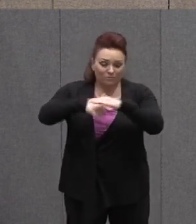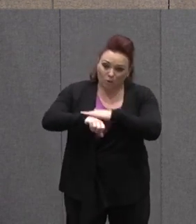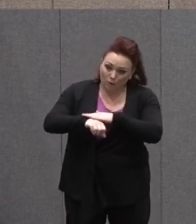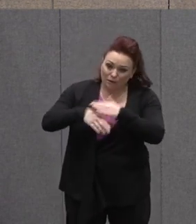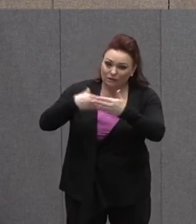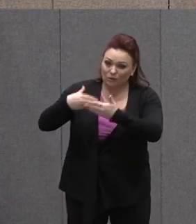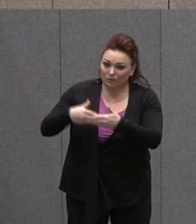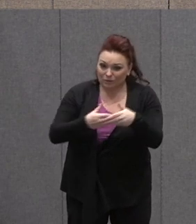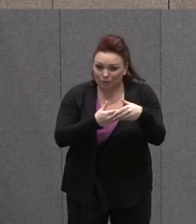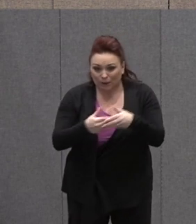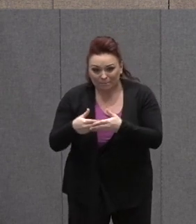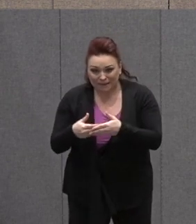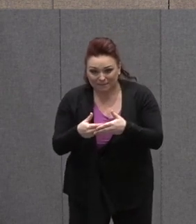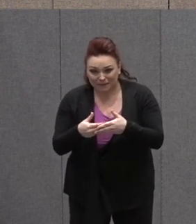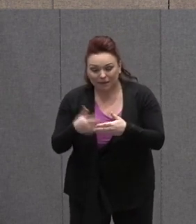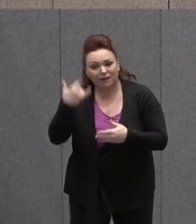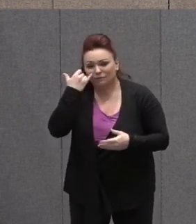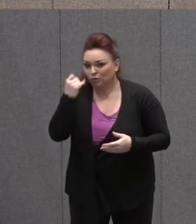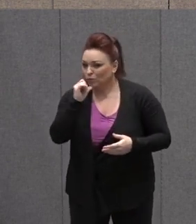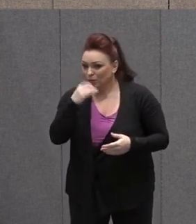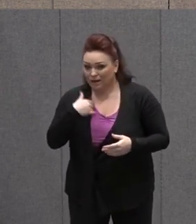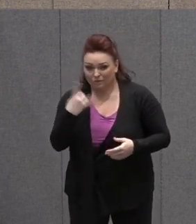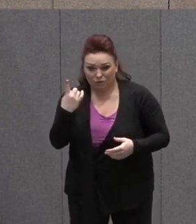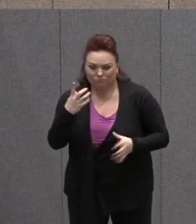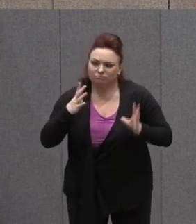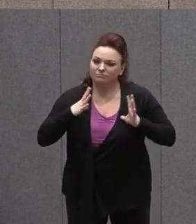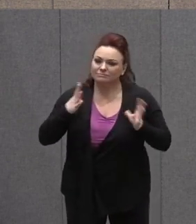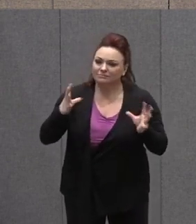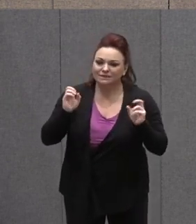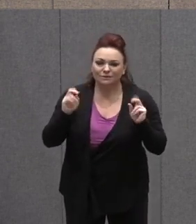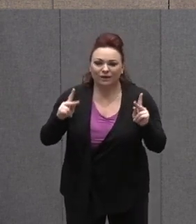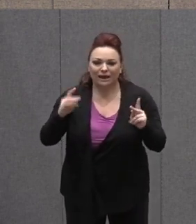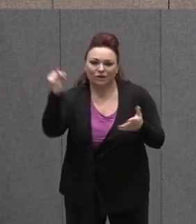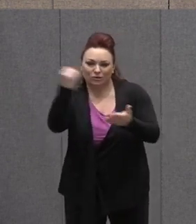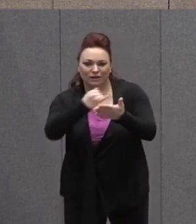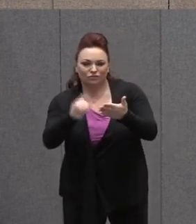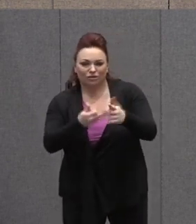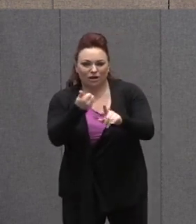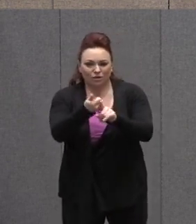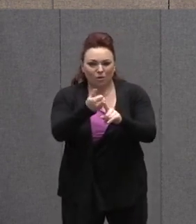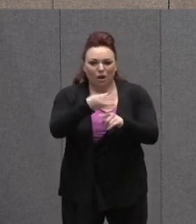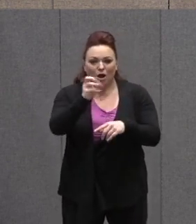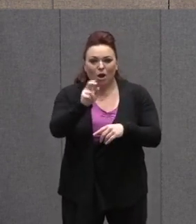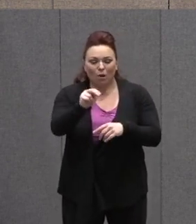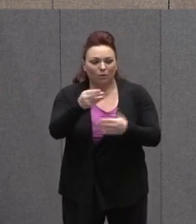you were a baby. If you don't have one, that's okay. You can draw it.